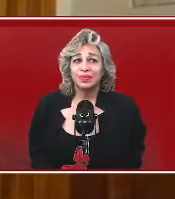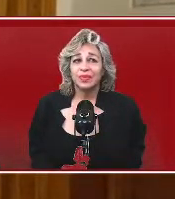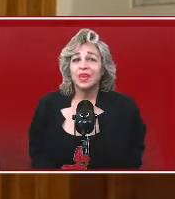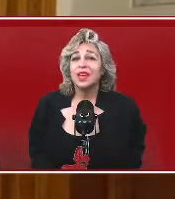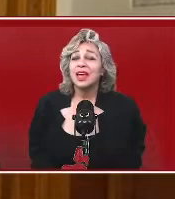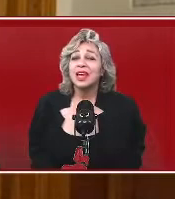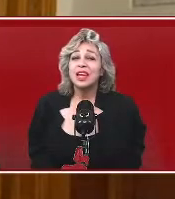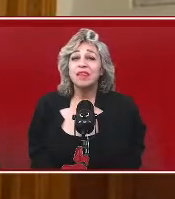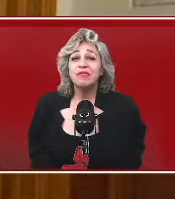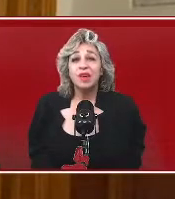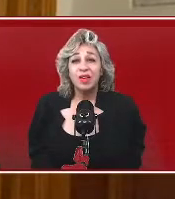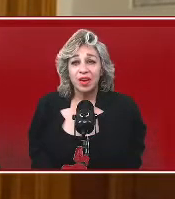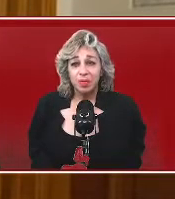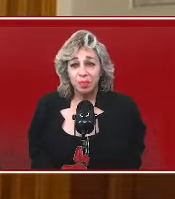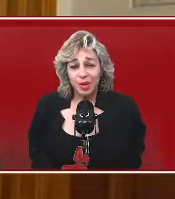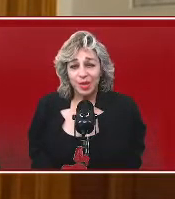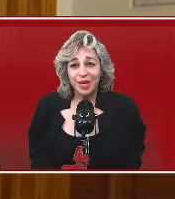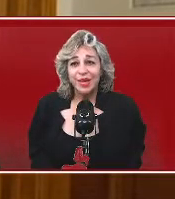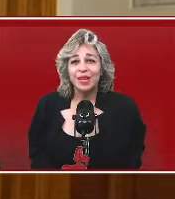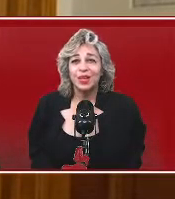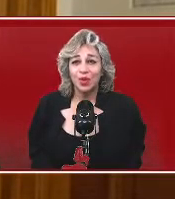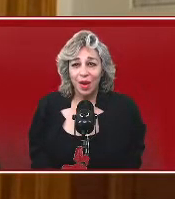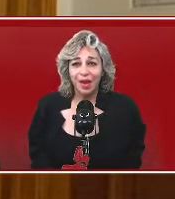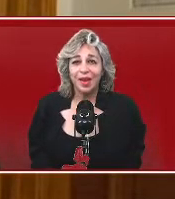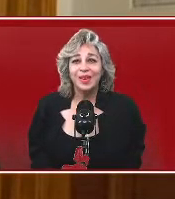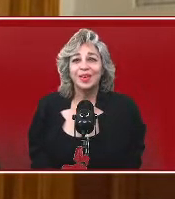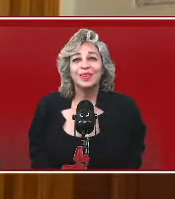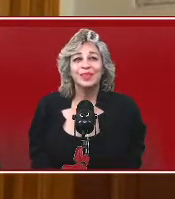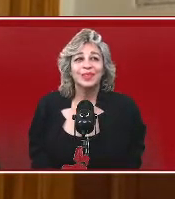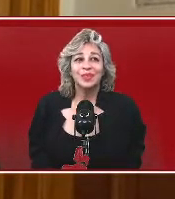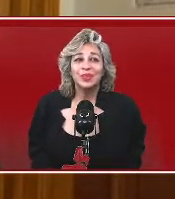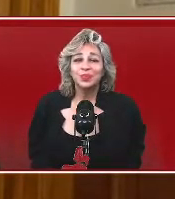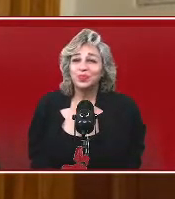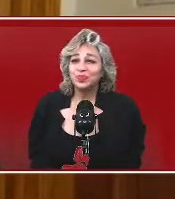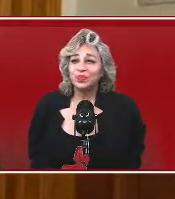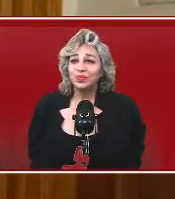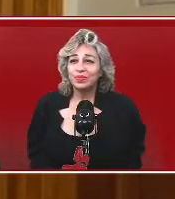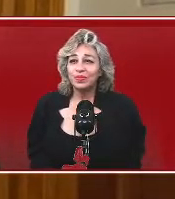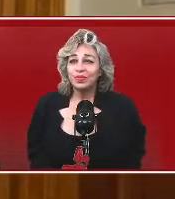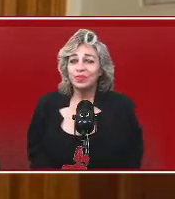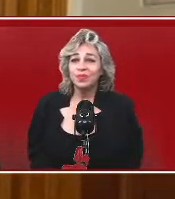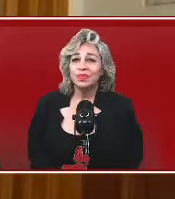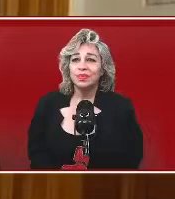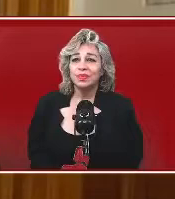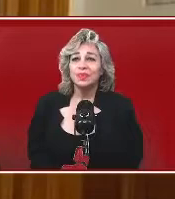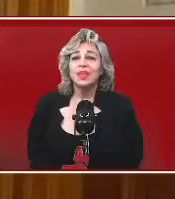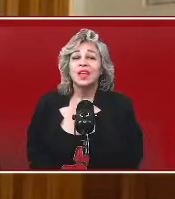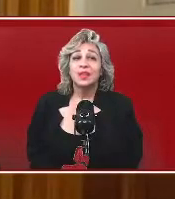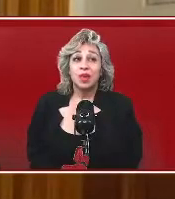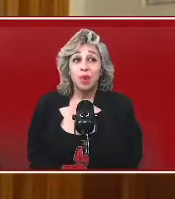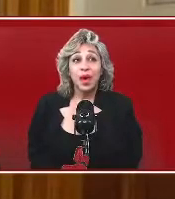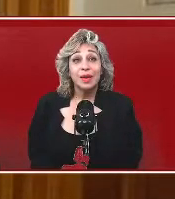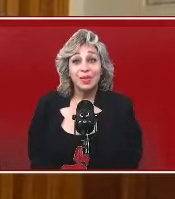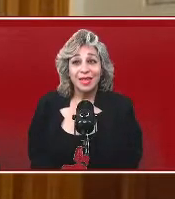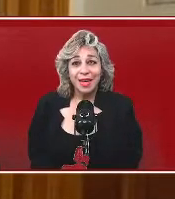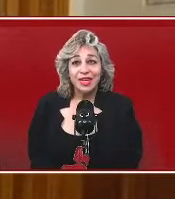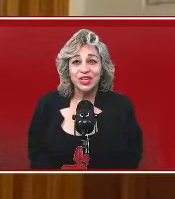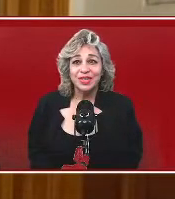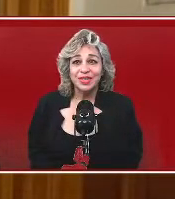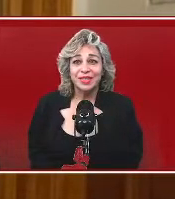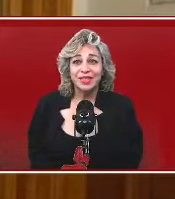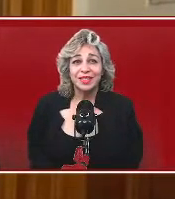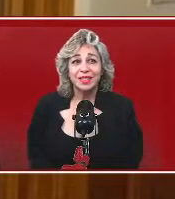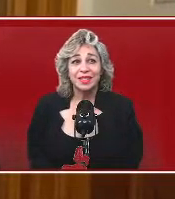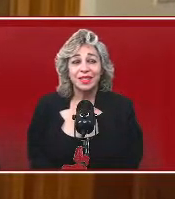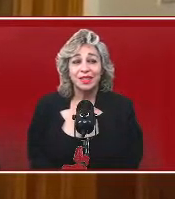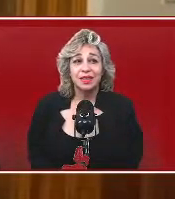particular. in a very particular way. Las recomendaciones The